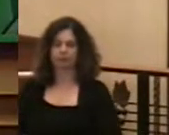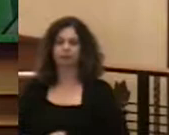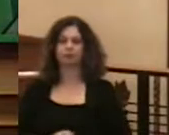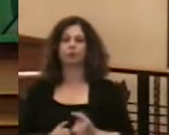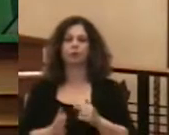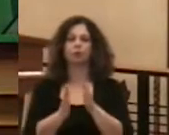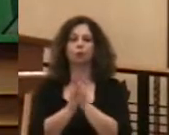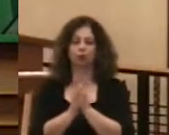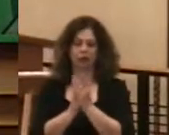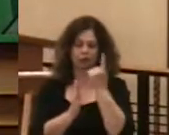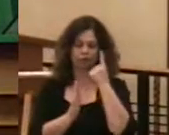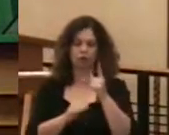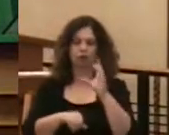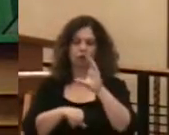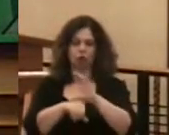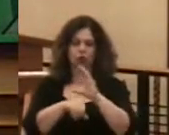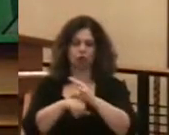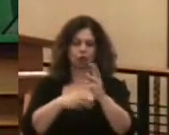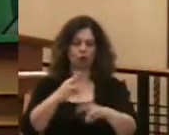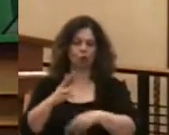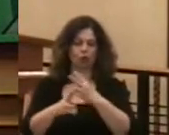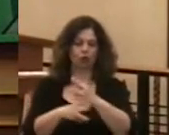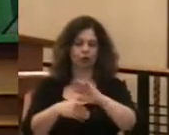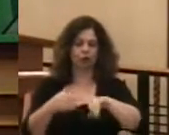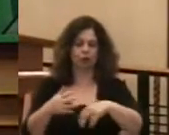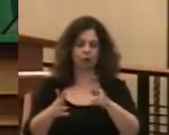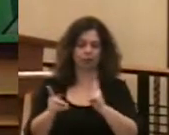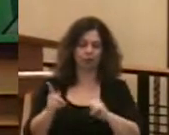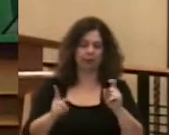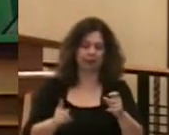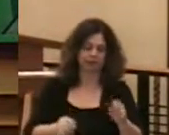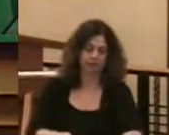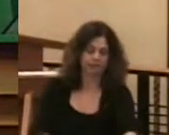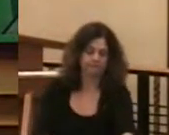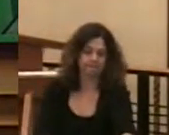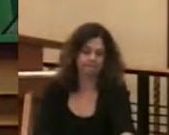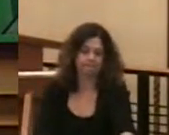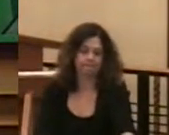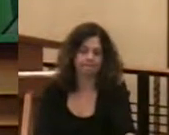Let us pray for the church, the world, and all those in need.